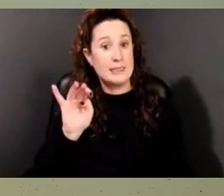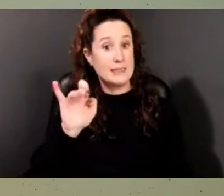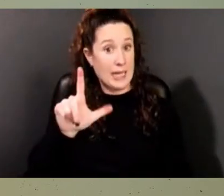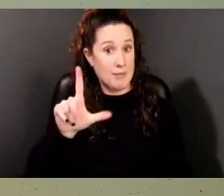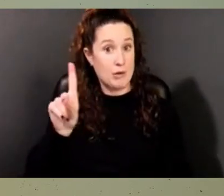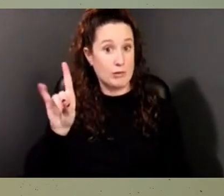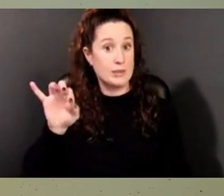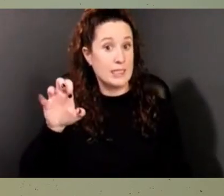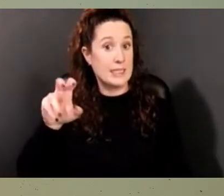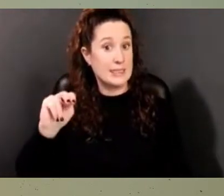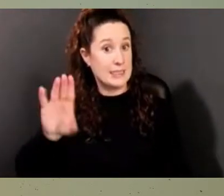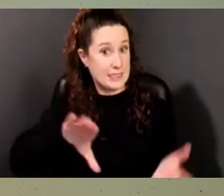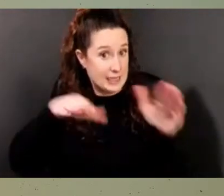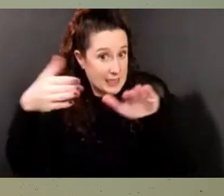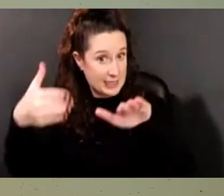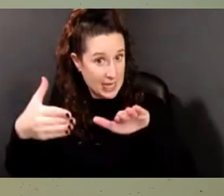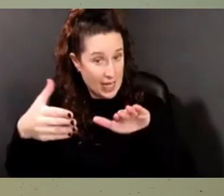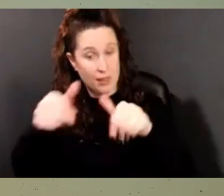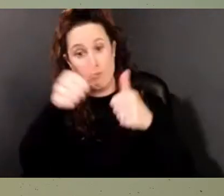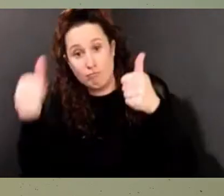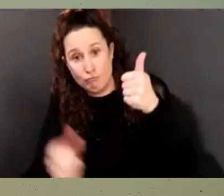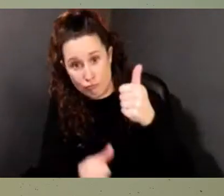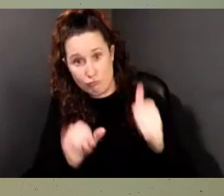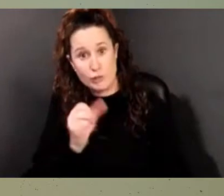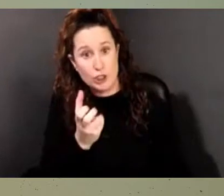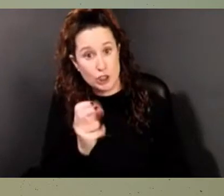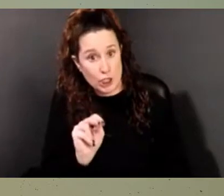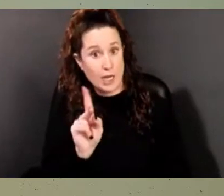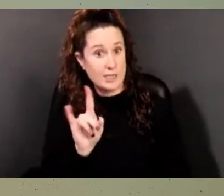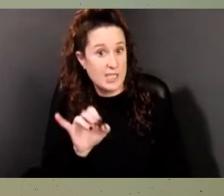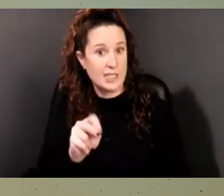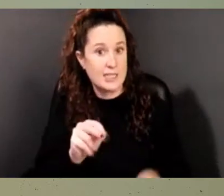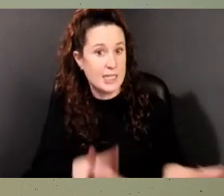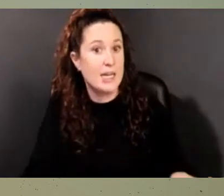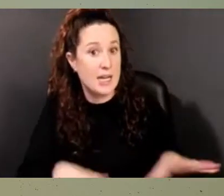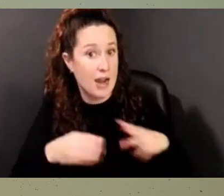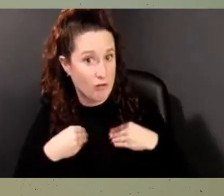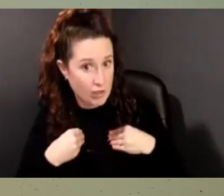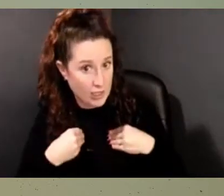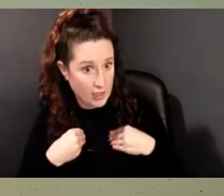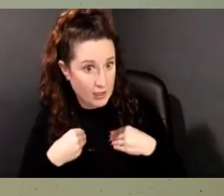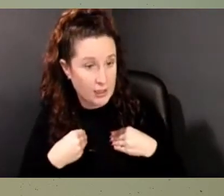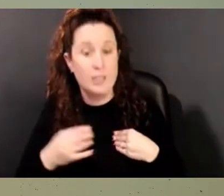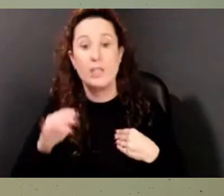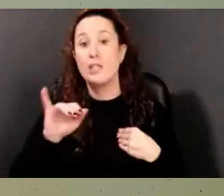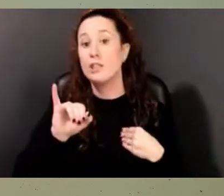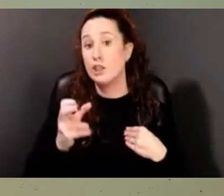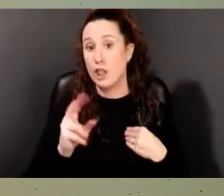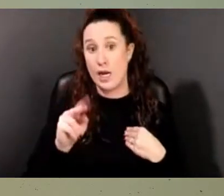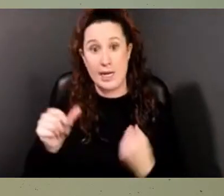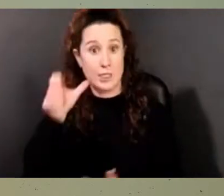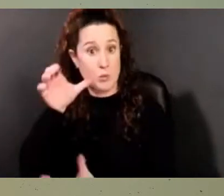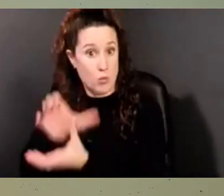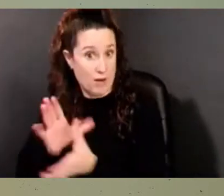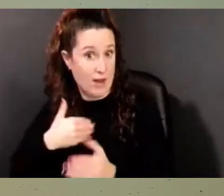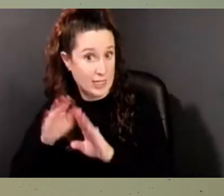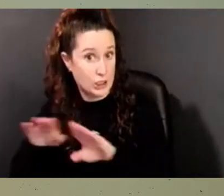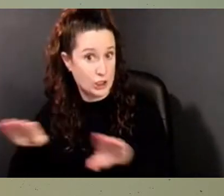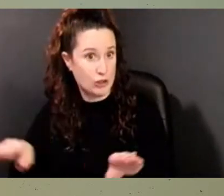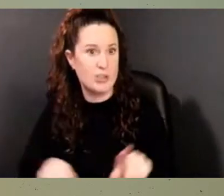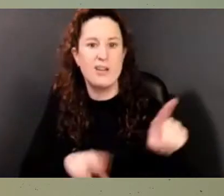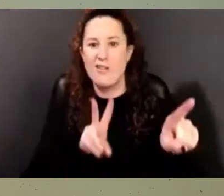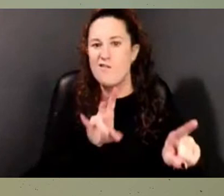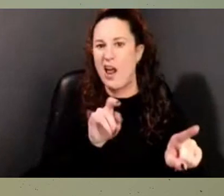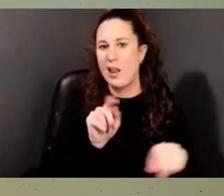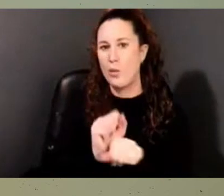1760, Violet was inherited by John Dickinson. Once John and Mary Dickinson had children, Violet worked as an enslaved